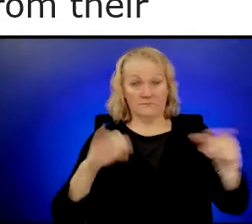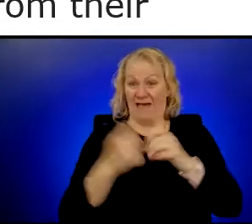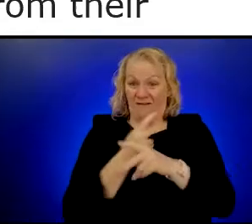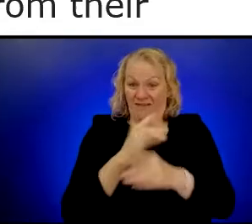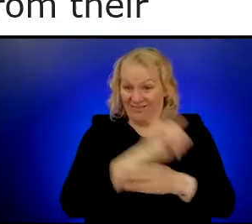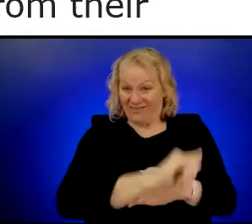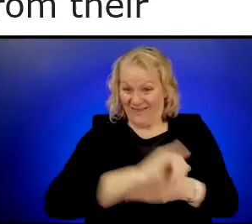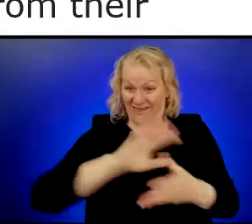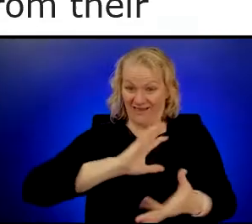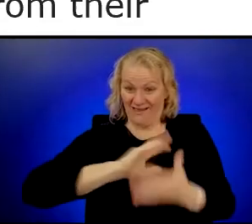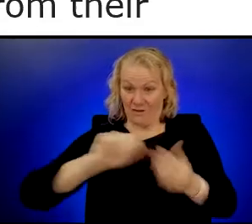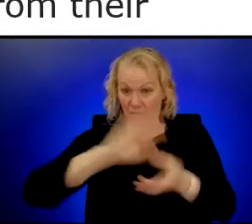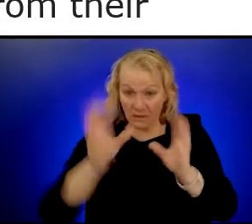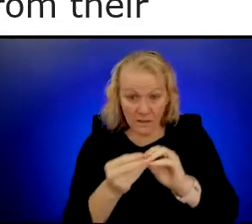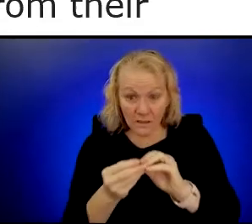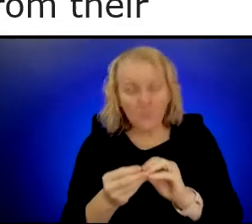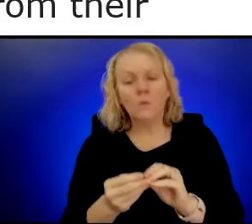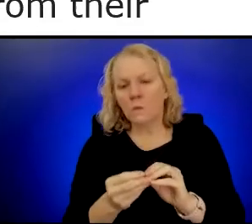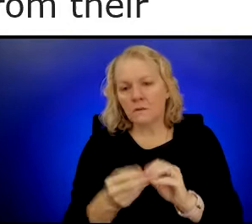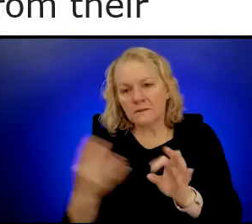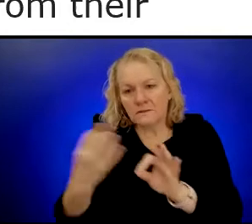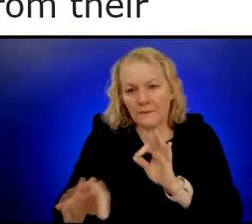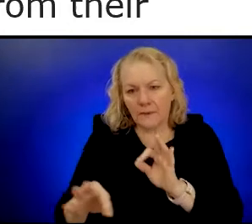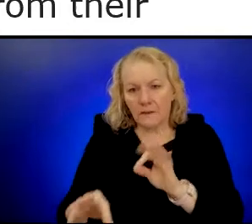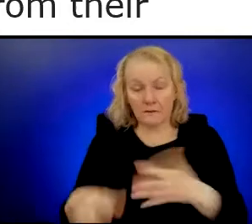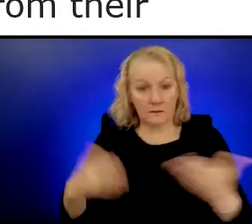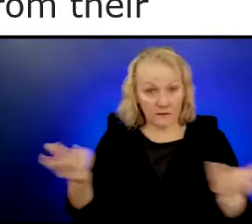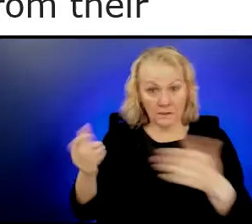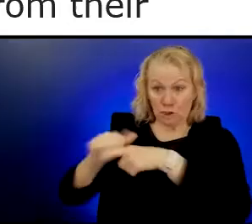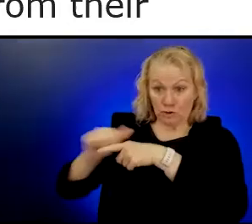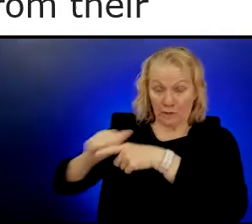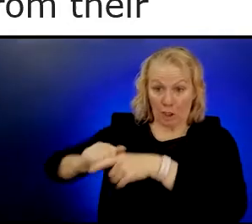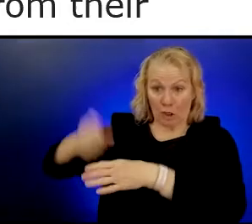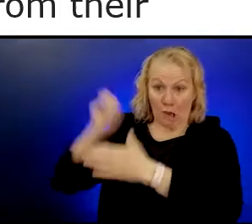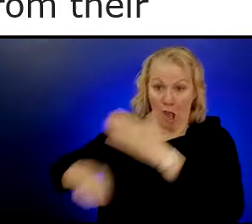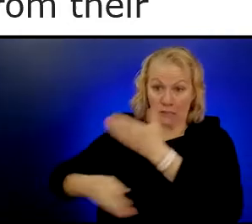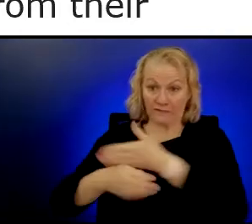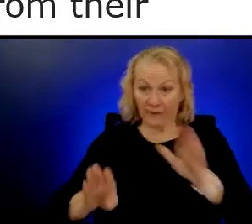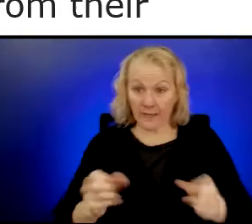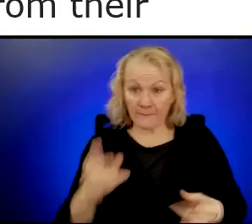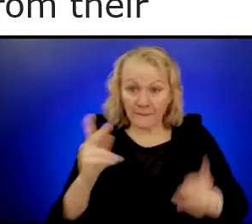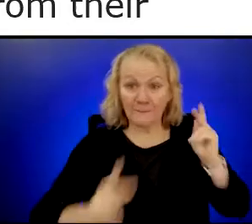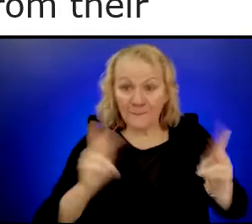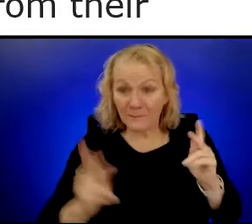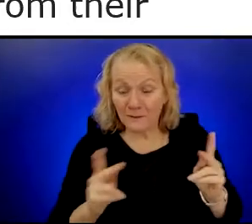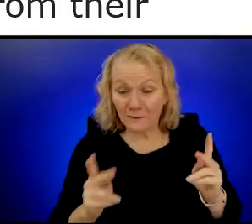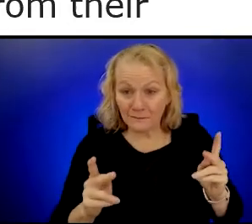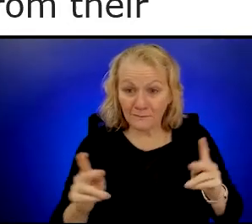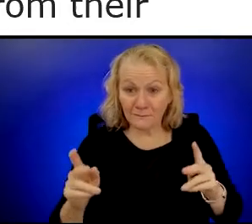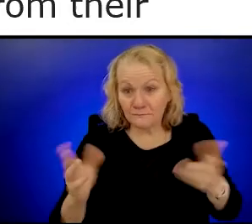training costs per employee is very simple. You just divide the training budget by the number of employees that you have to